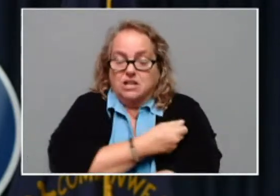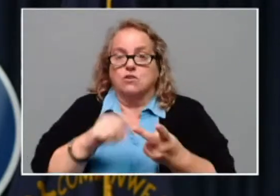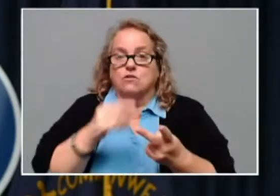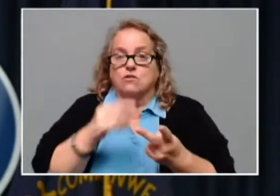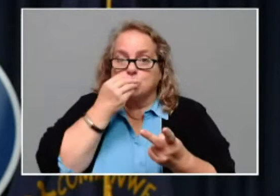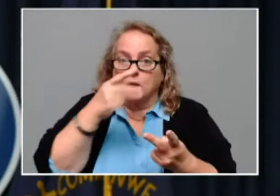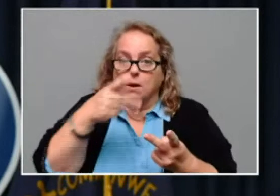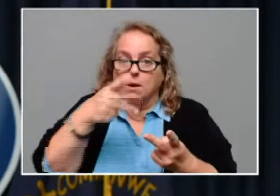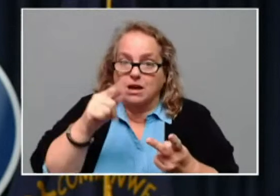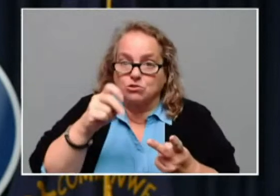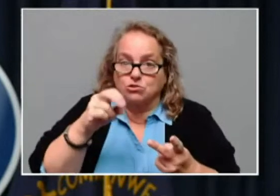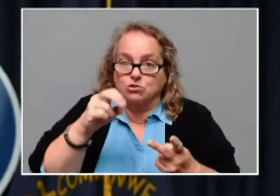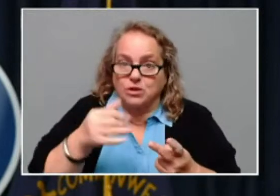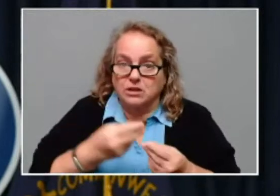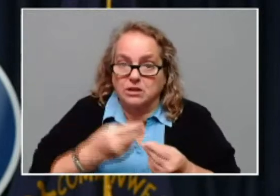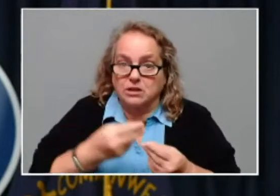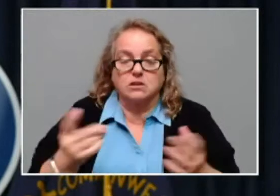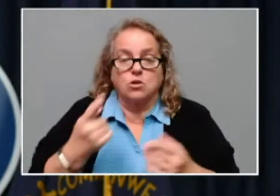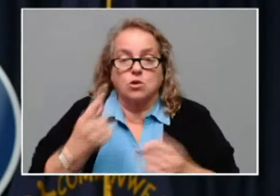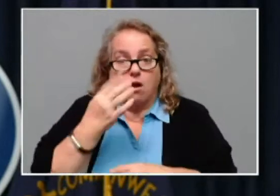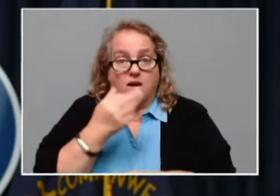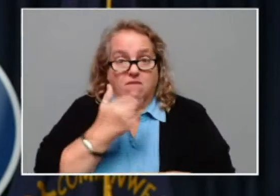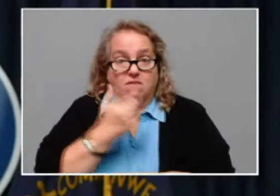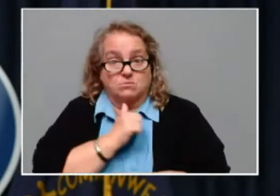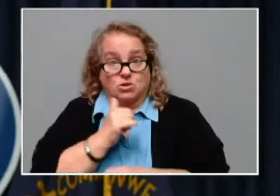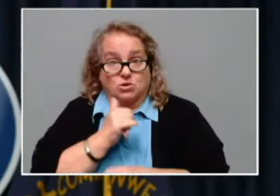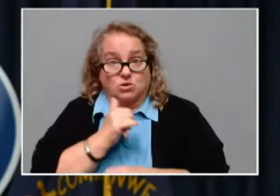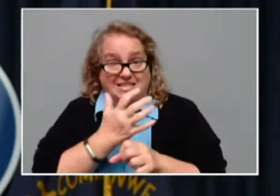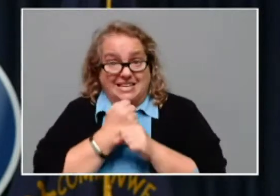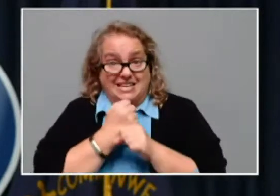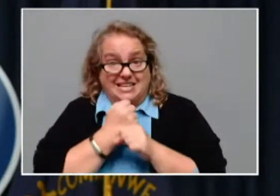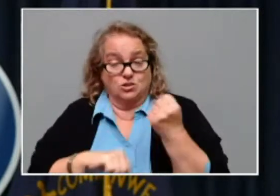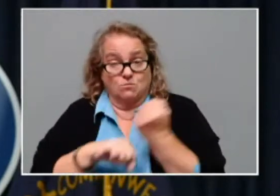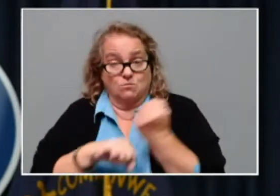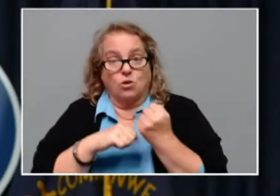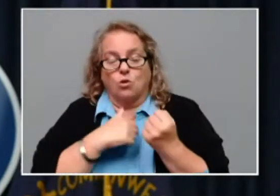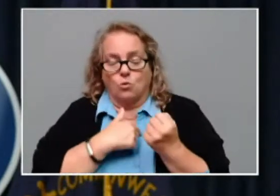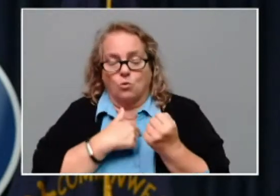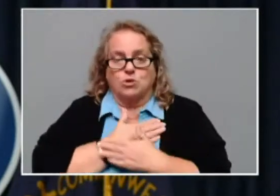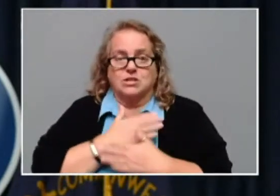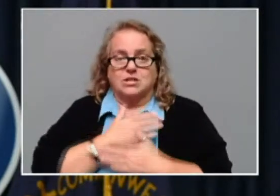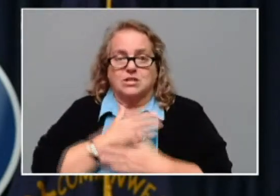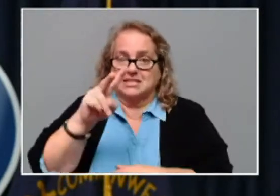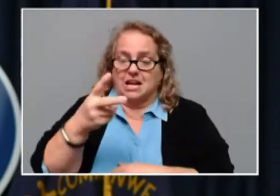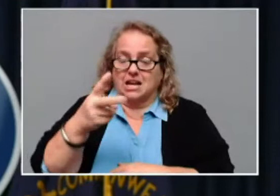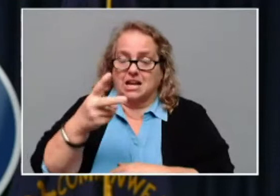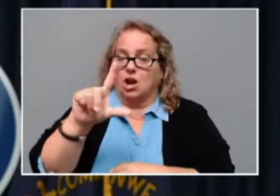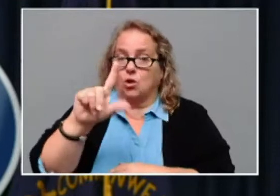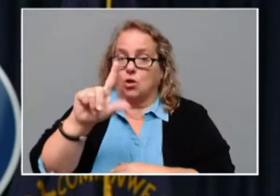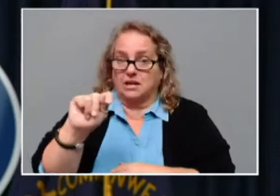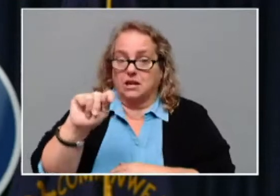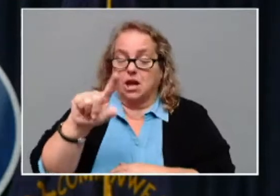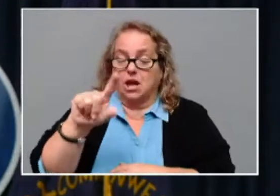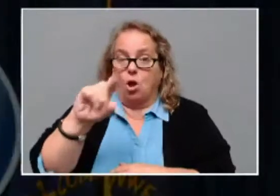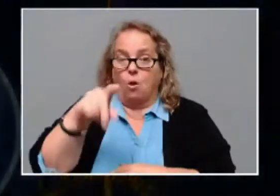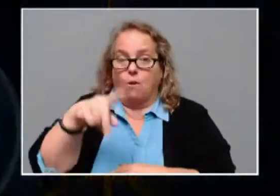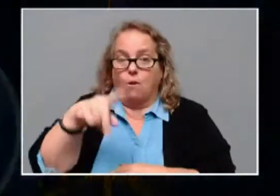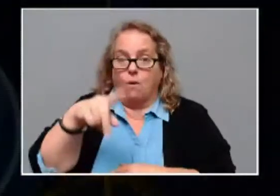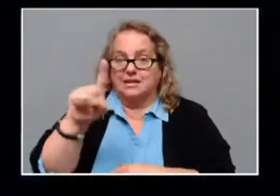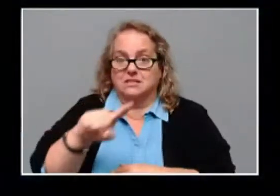hospitals receiving such support, and we're appreciative of Second Lieutenant Lopez Chavez with sharing her experience so